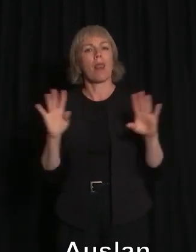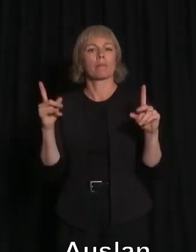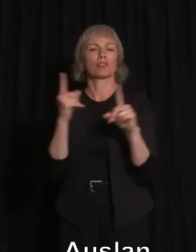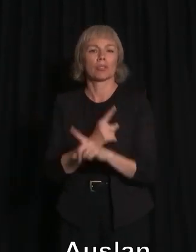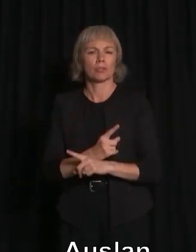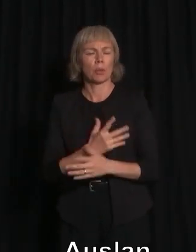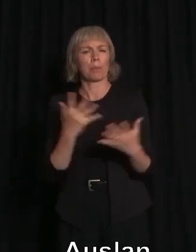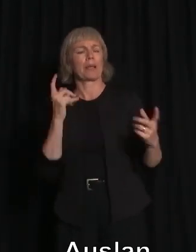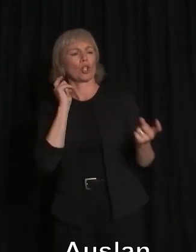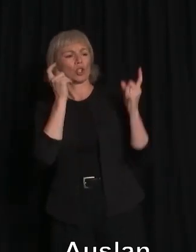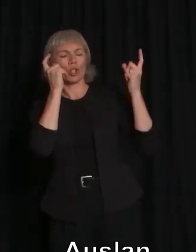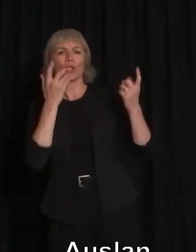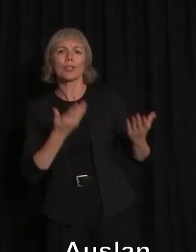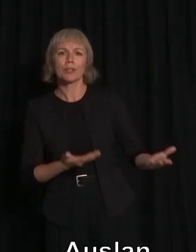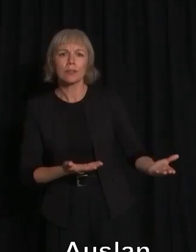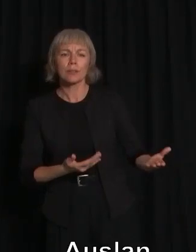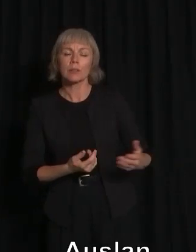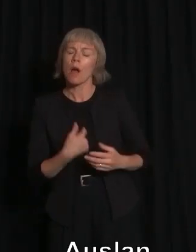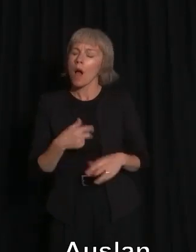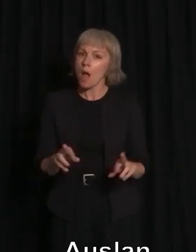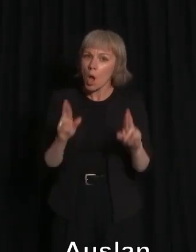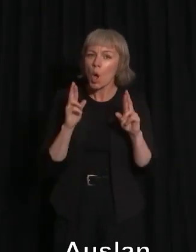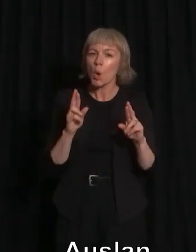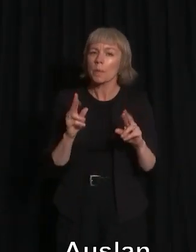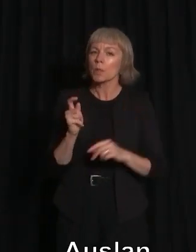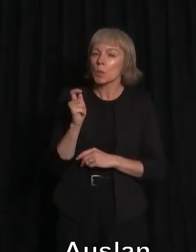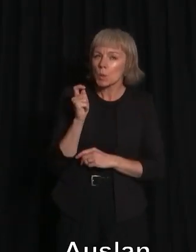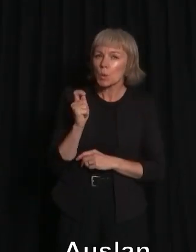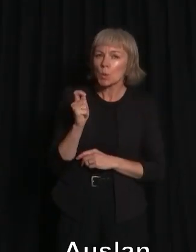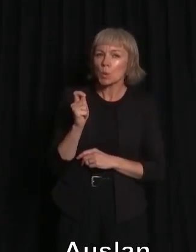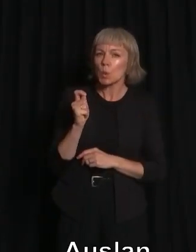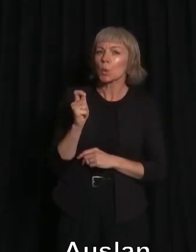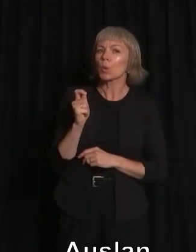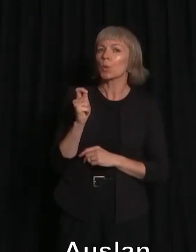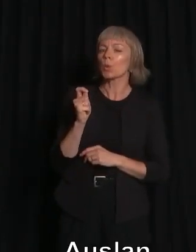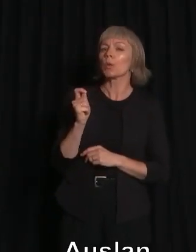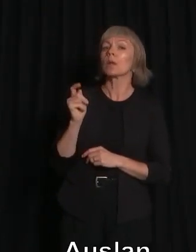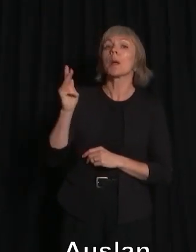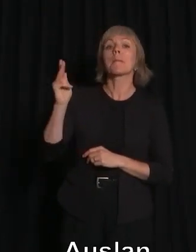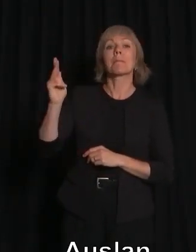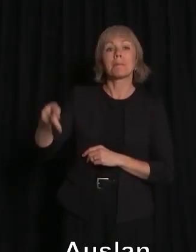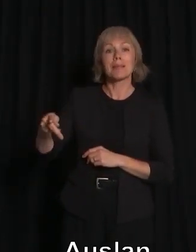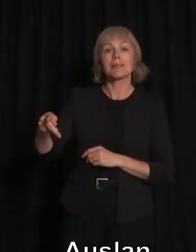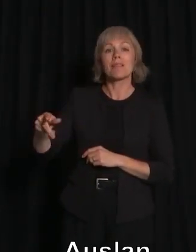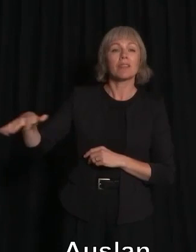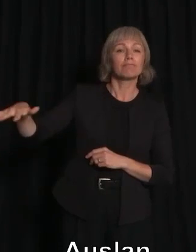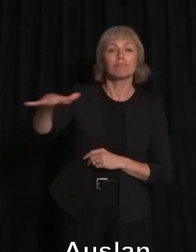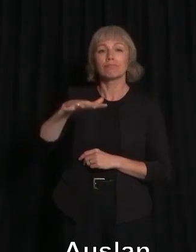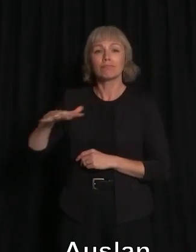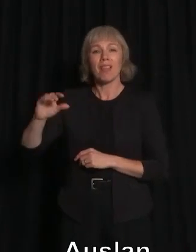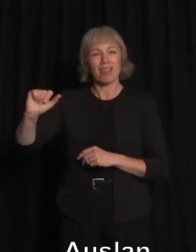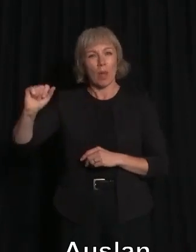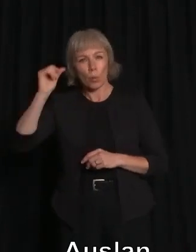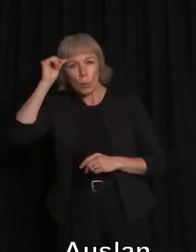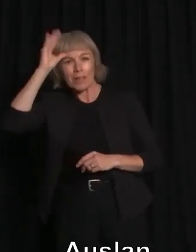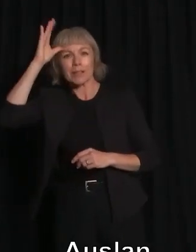great concern, and I am very much hoping that soon I will receive the wisdom of our Pacific siblings to bring those to the